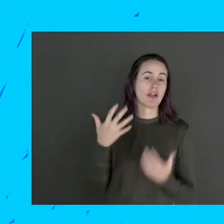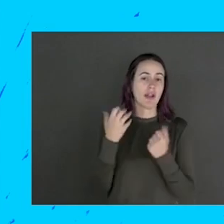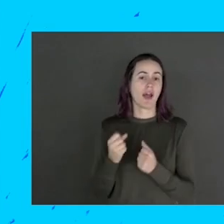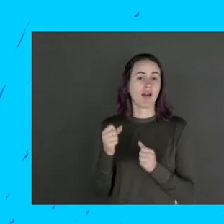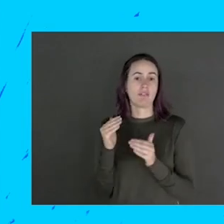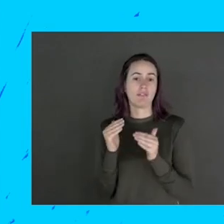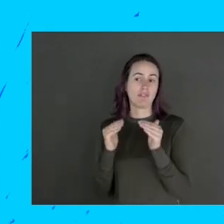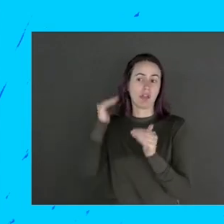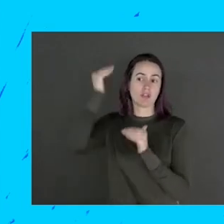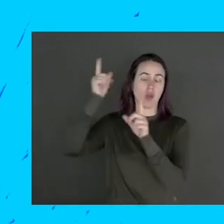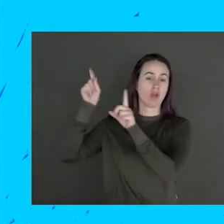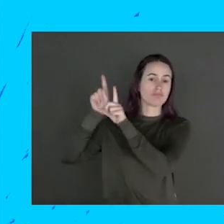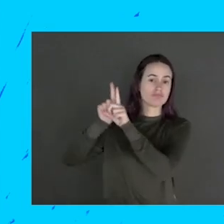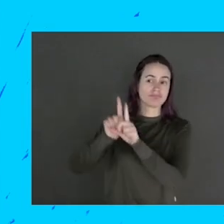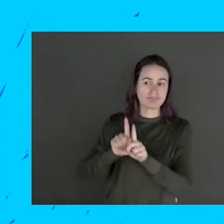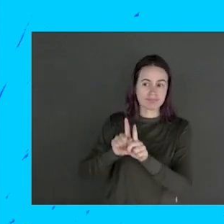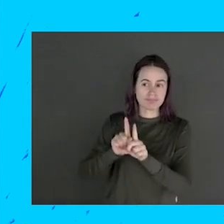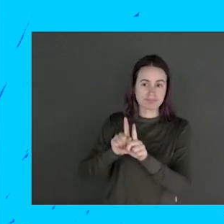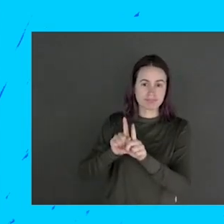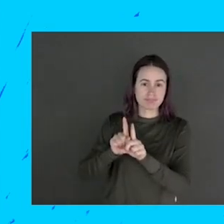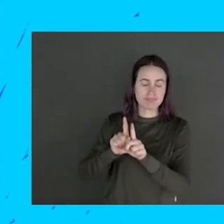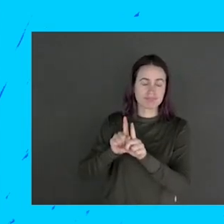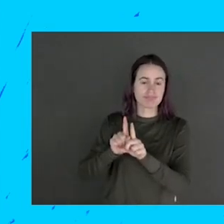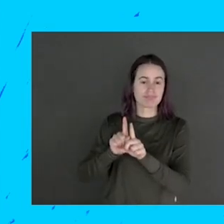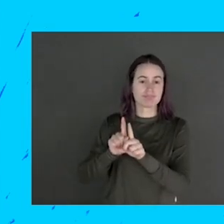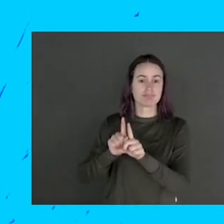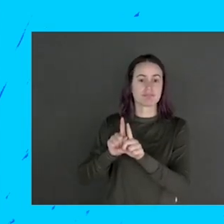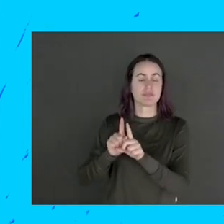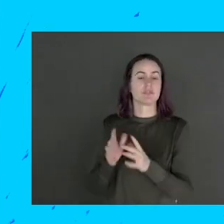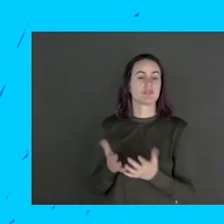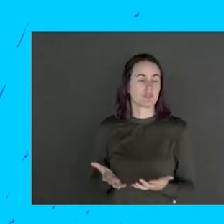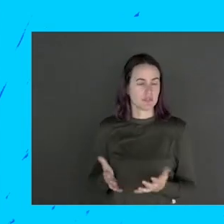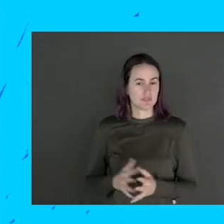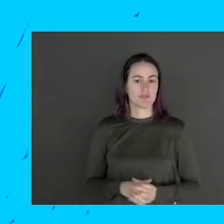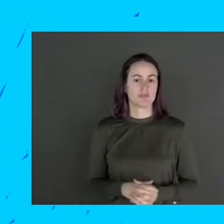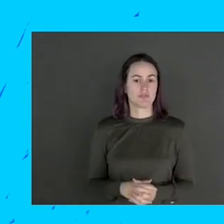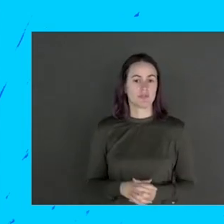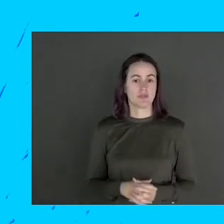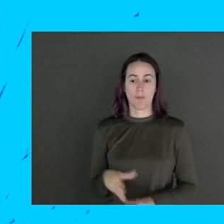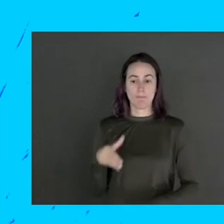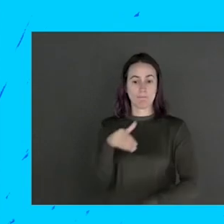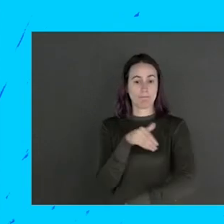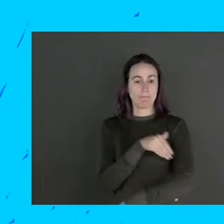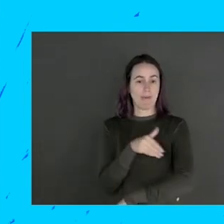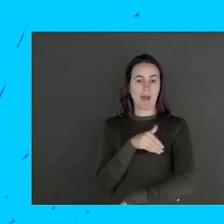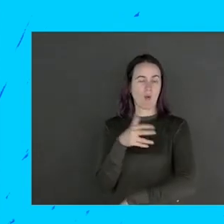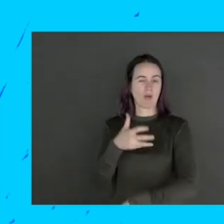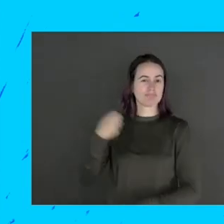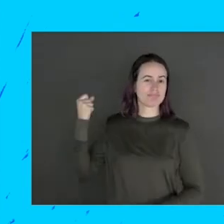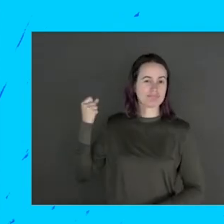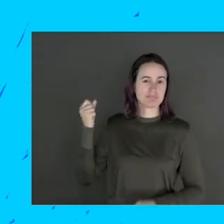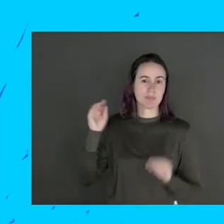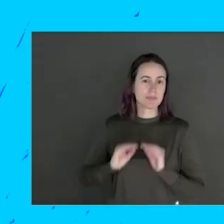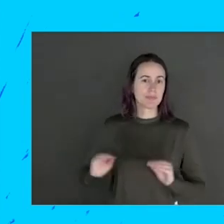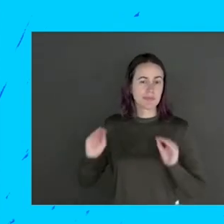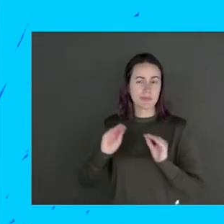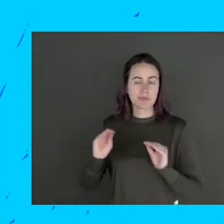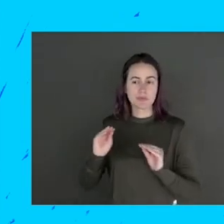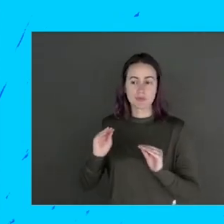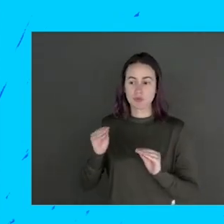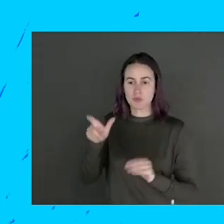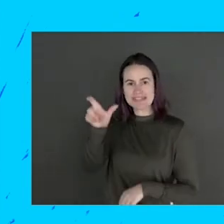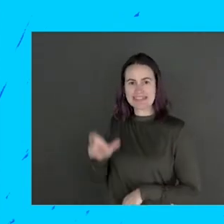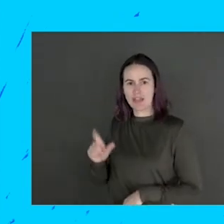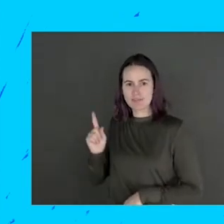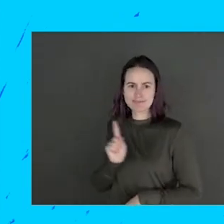when they seek health services, and they don't have the power to go and seek health services on their